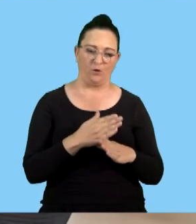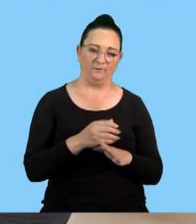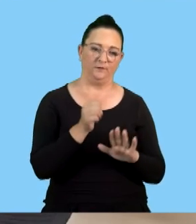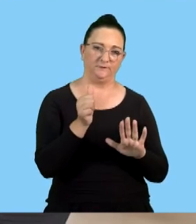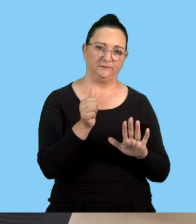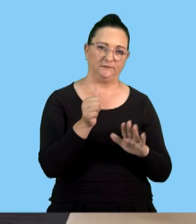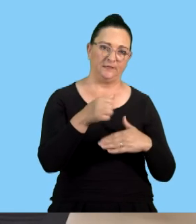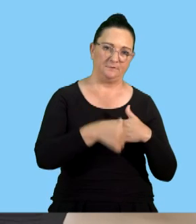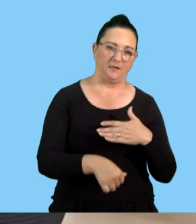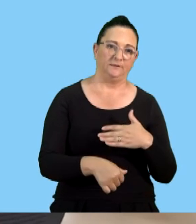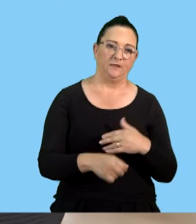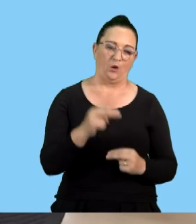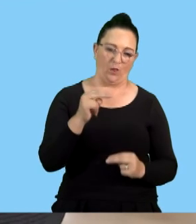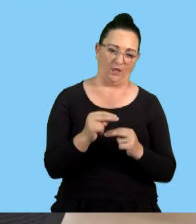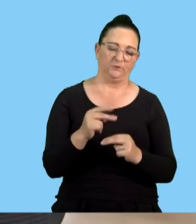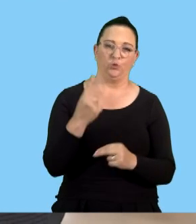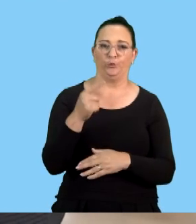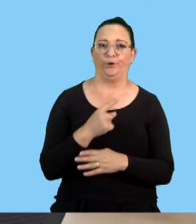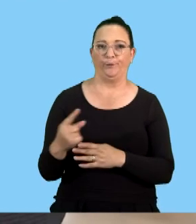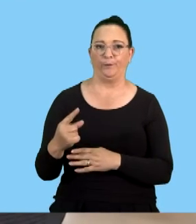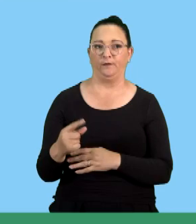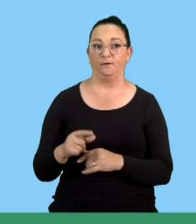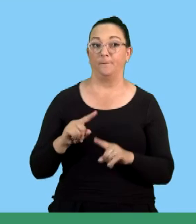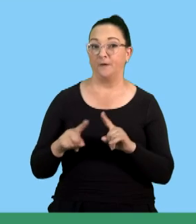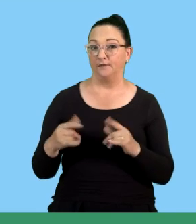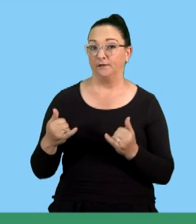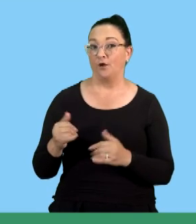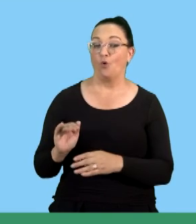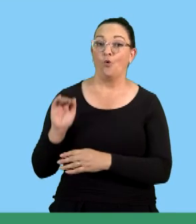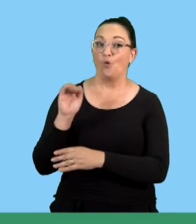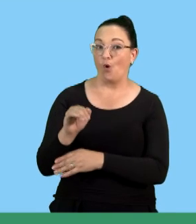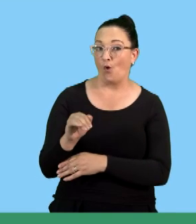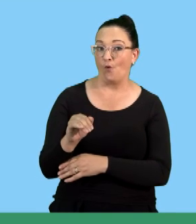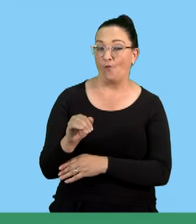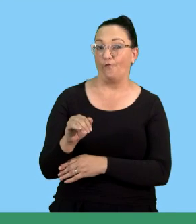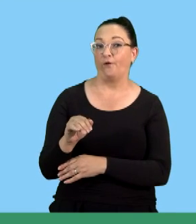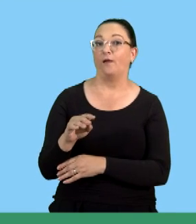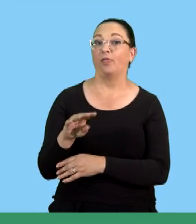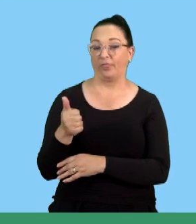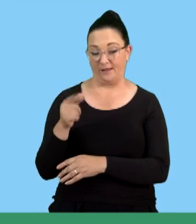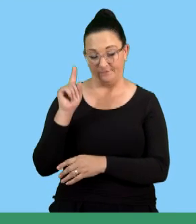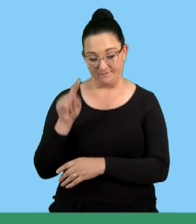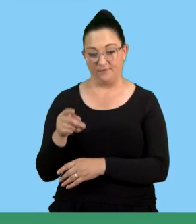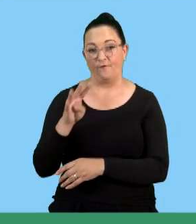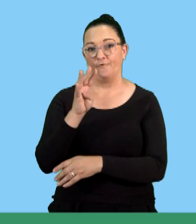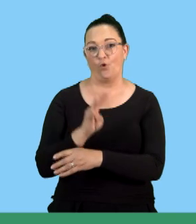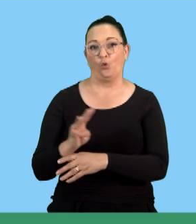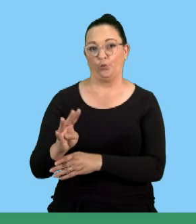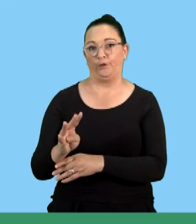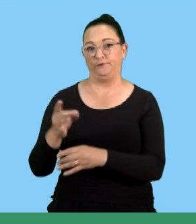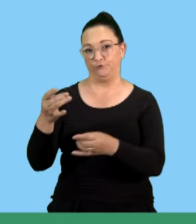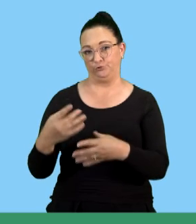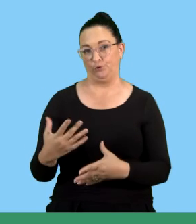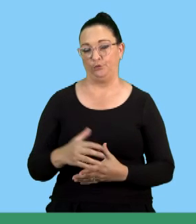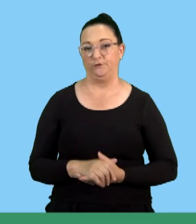months or less, so we only require a week's notice. However, if it's more than that, a minimum of 4 weeks notice must